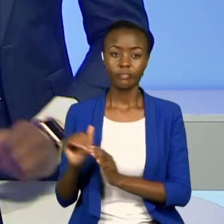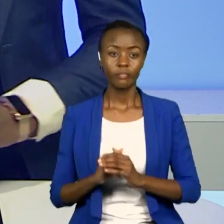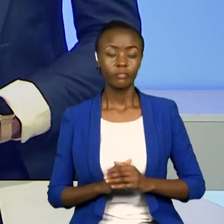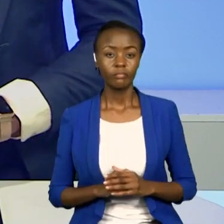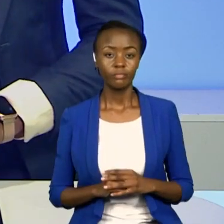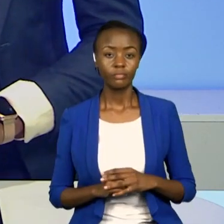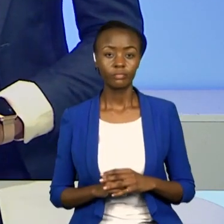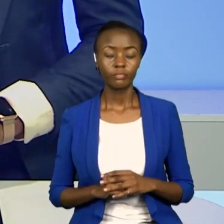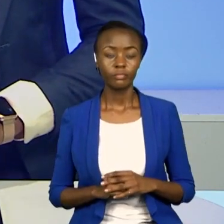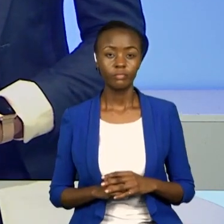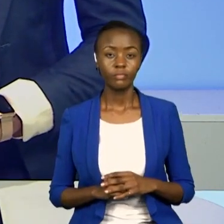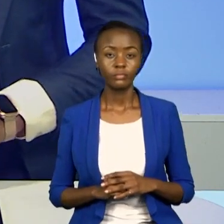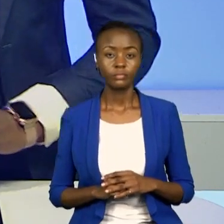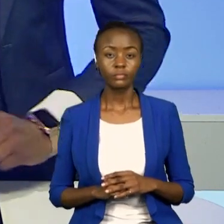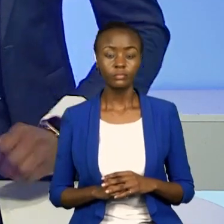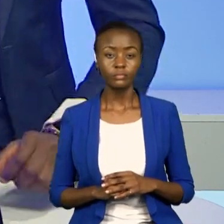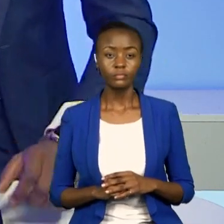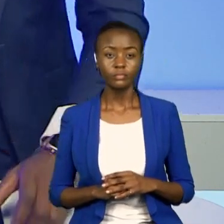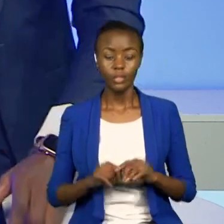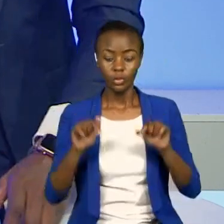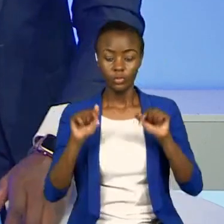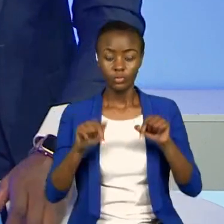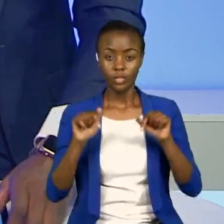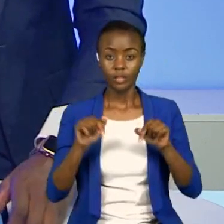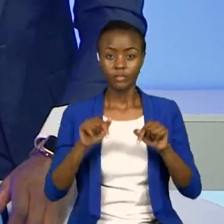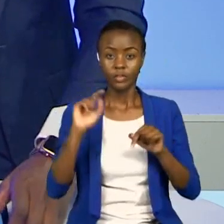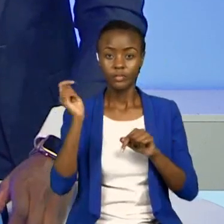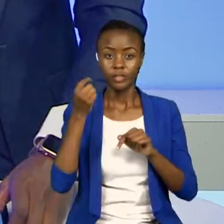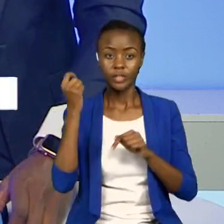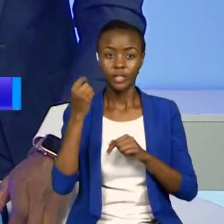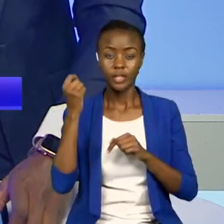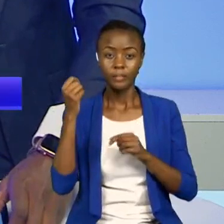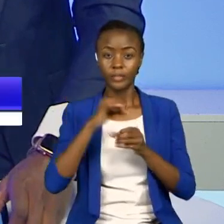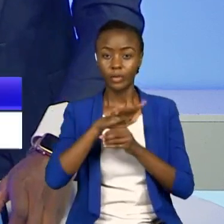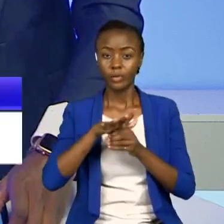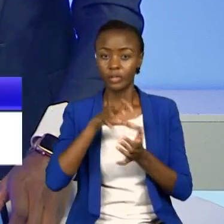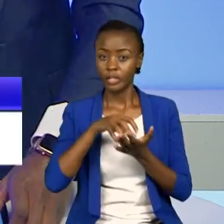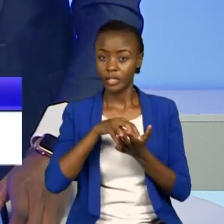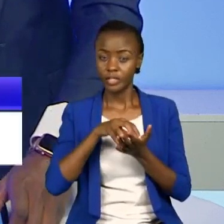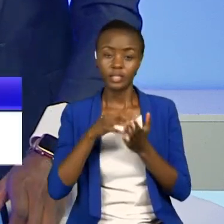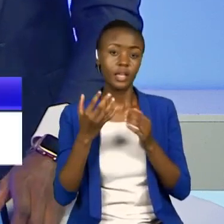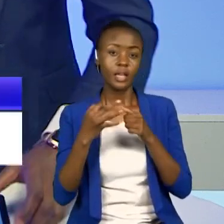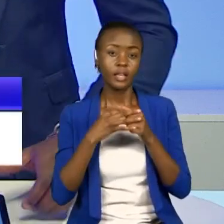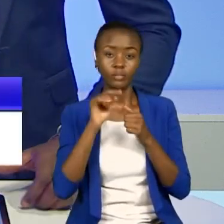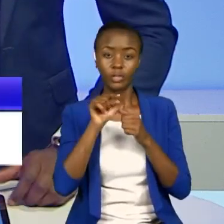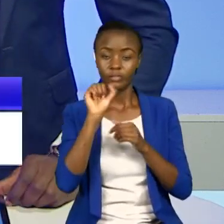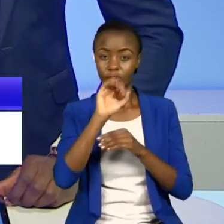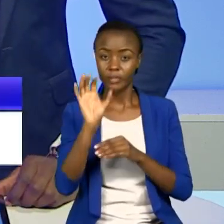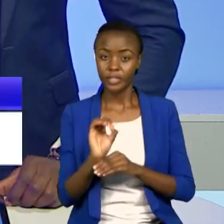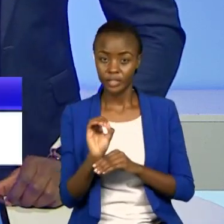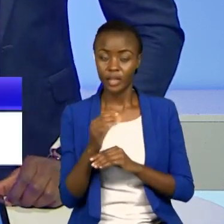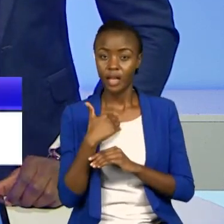Shifting our gears and now to matters of health. Today, Kenya's COVID-19 positivity rate is at 8.5%. This is